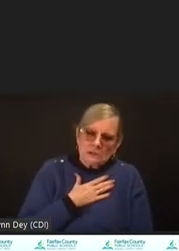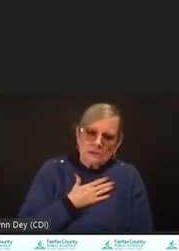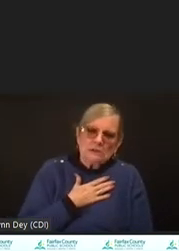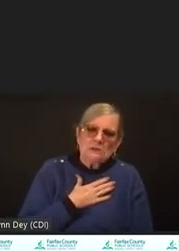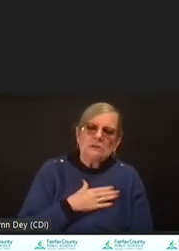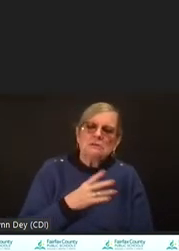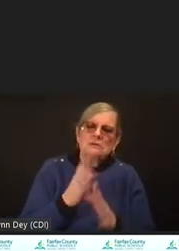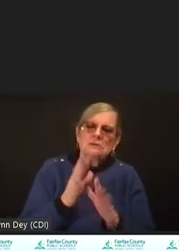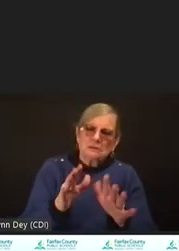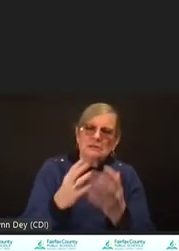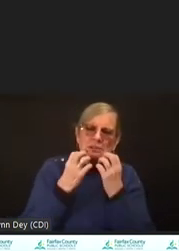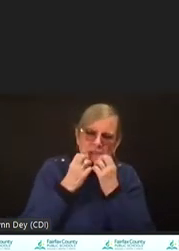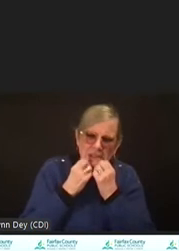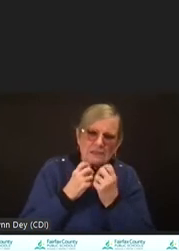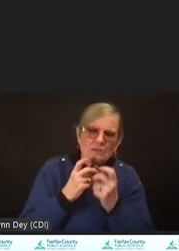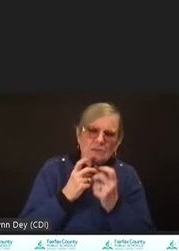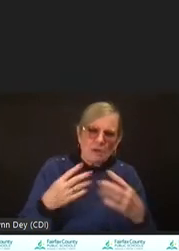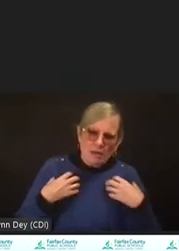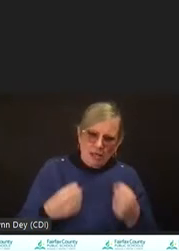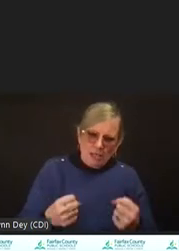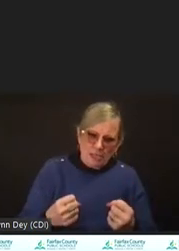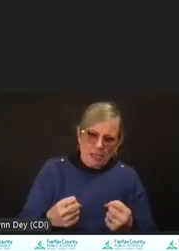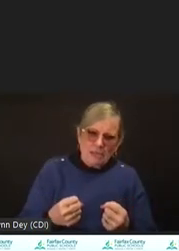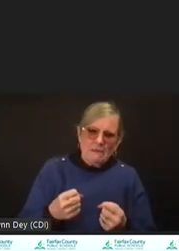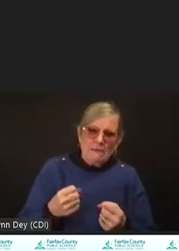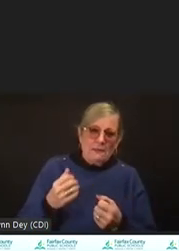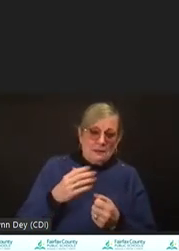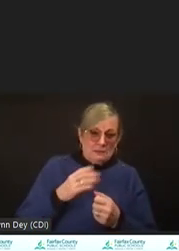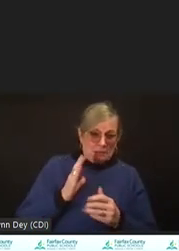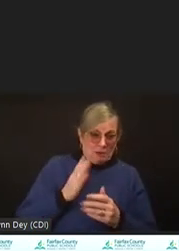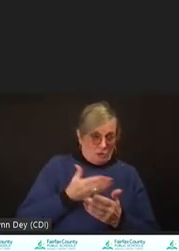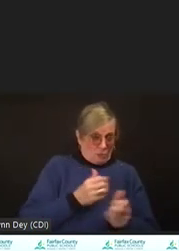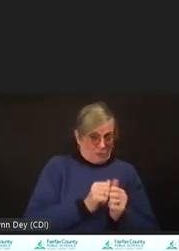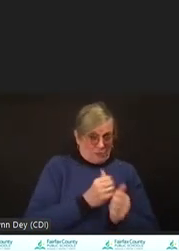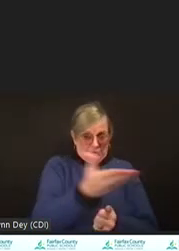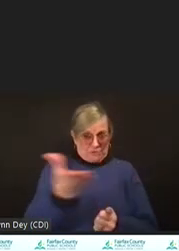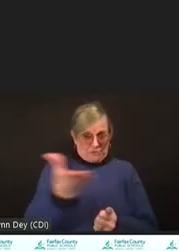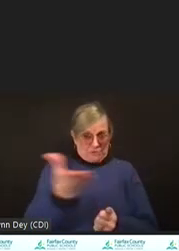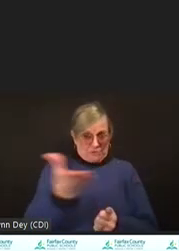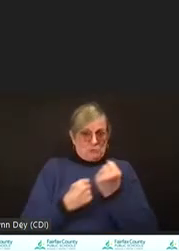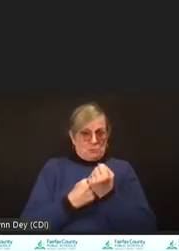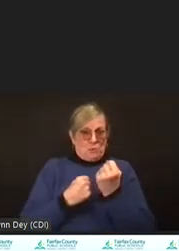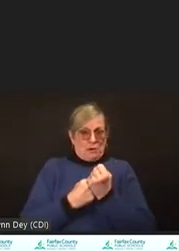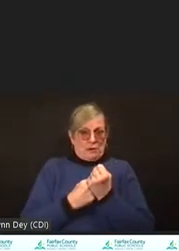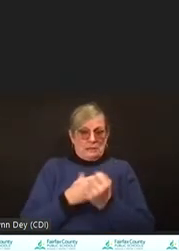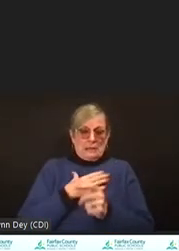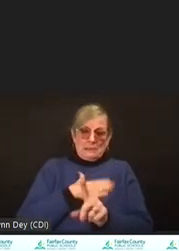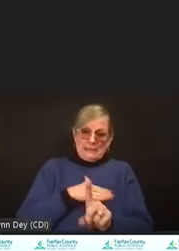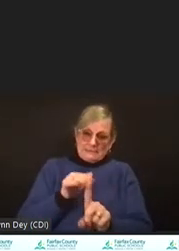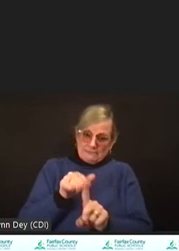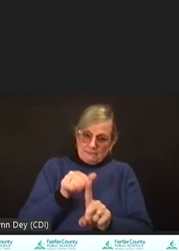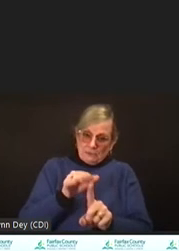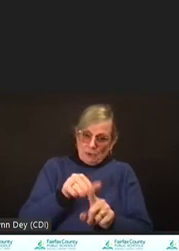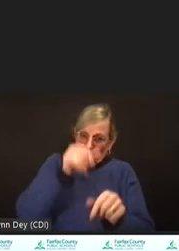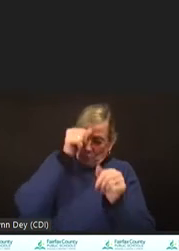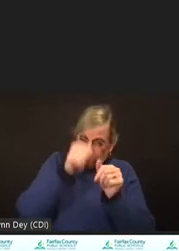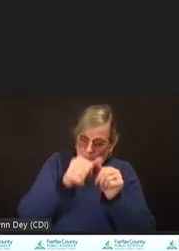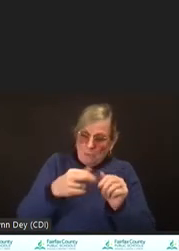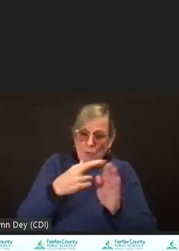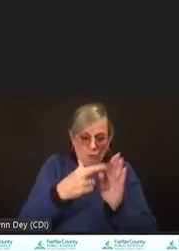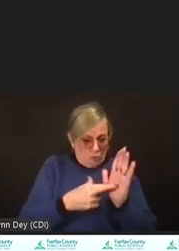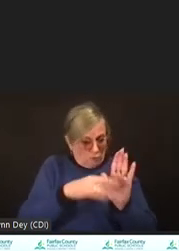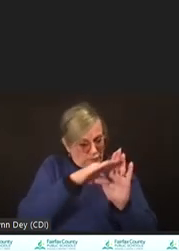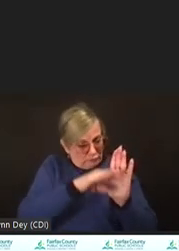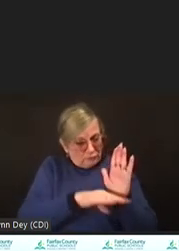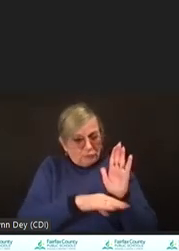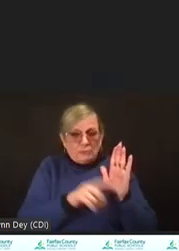is our redirection or support plan for students if we have to redirect students to wear face masks in school. Again, we would